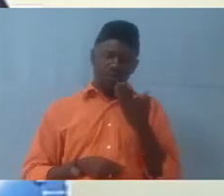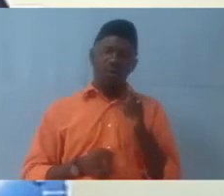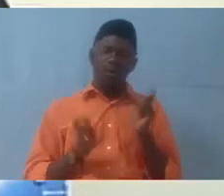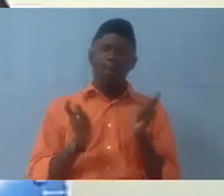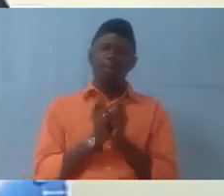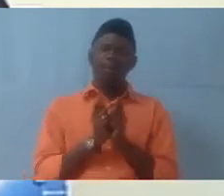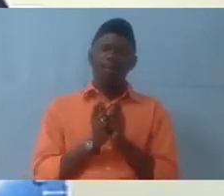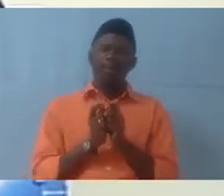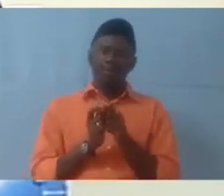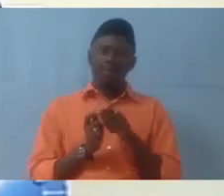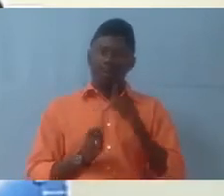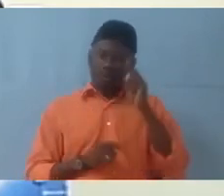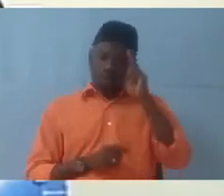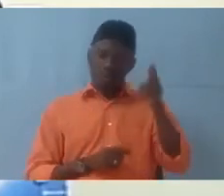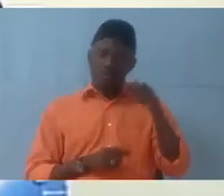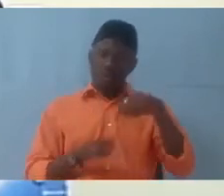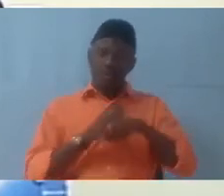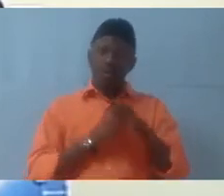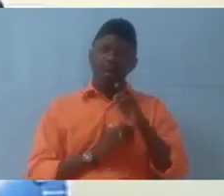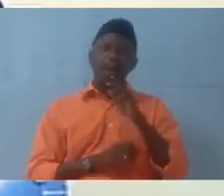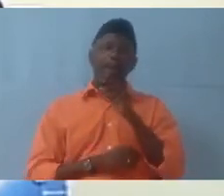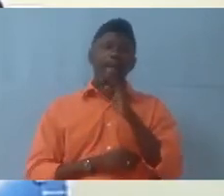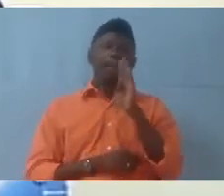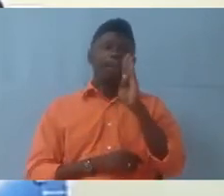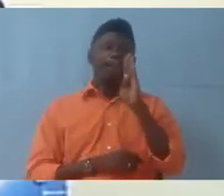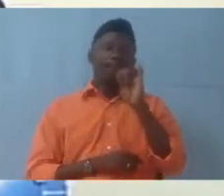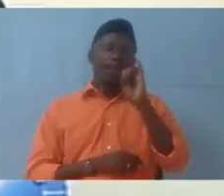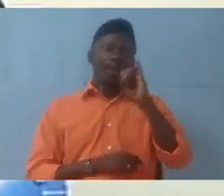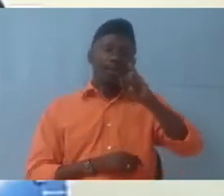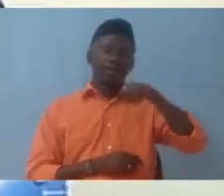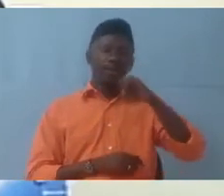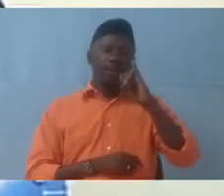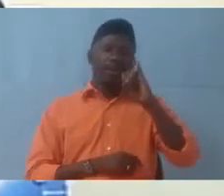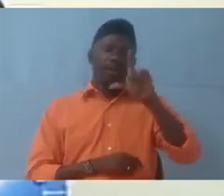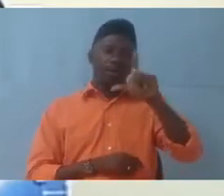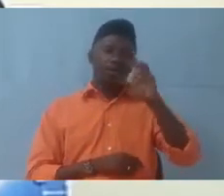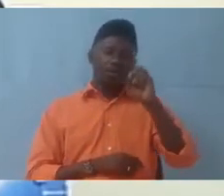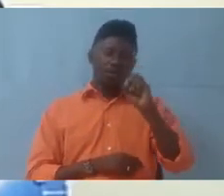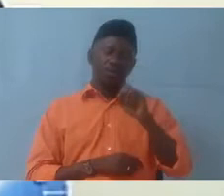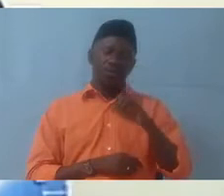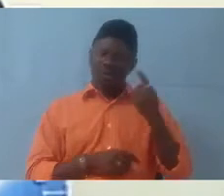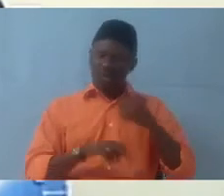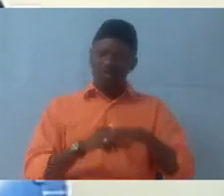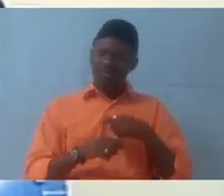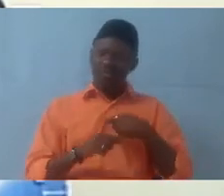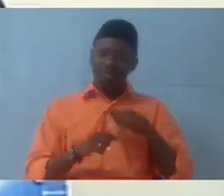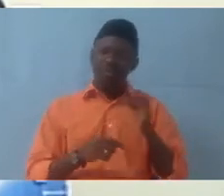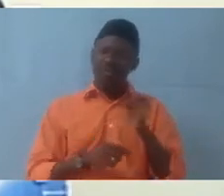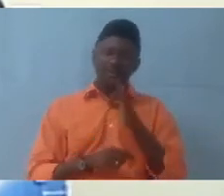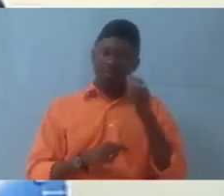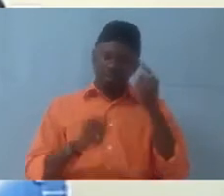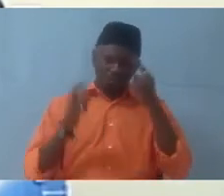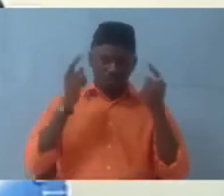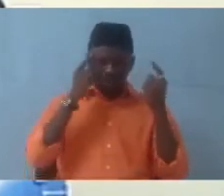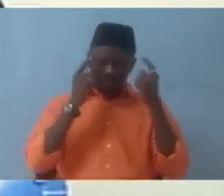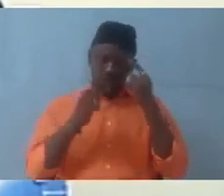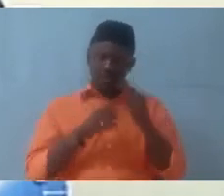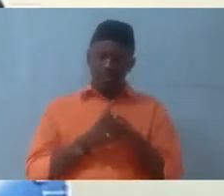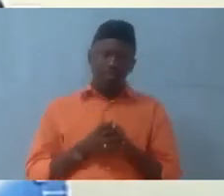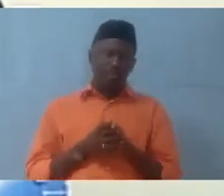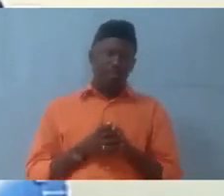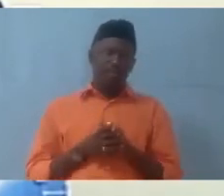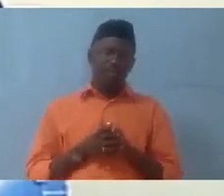kiram ci bijilo and then I was really worried. Ma jaxle won lol because even though he knew me, but we were not